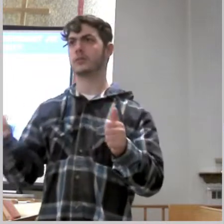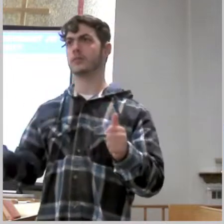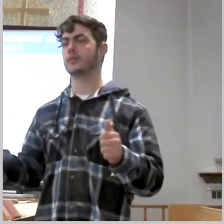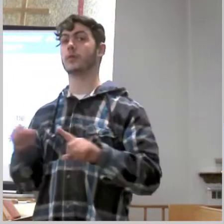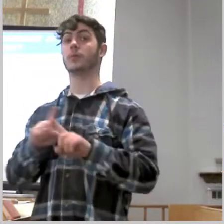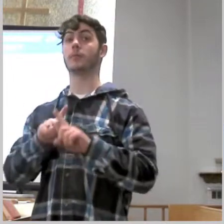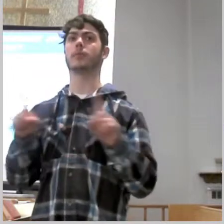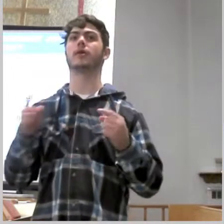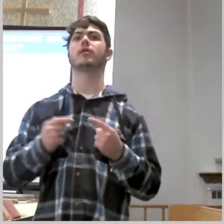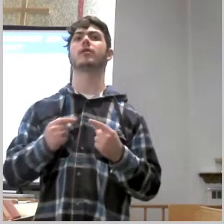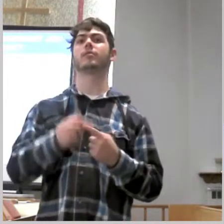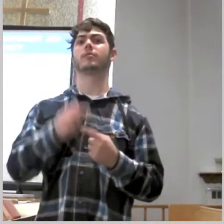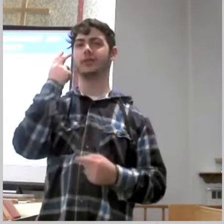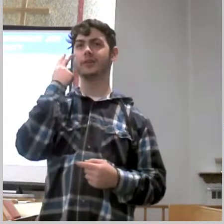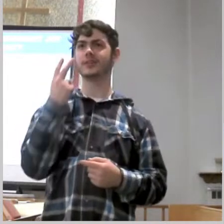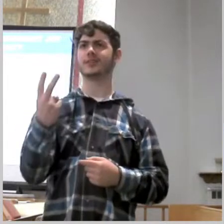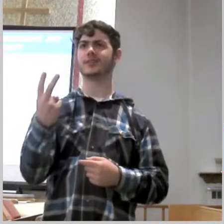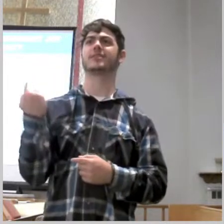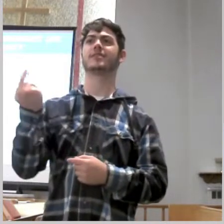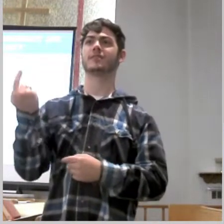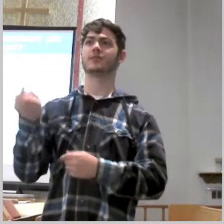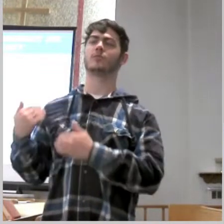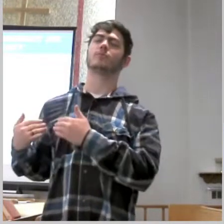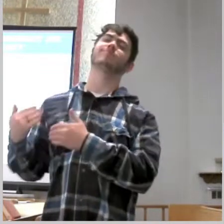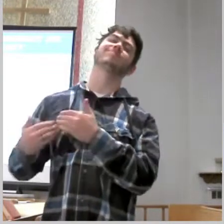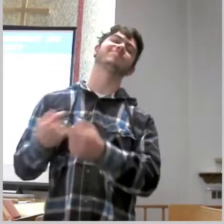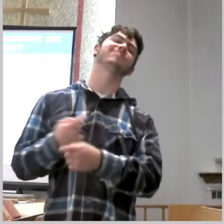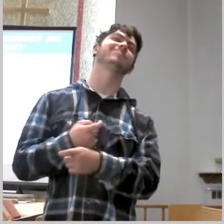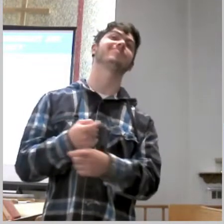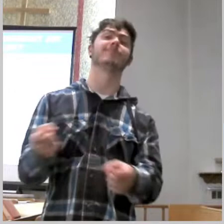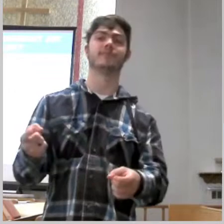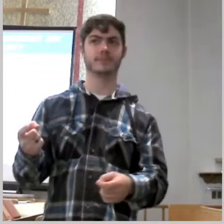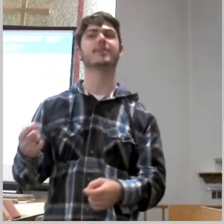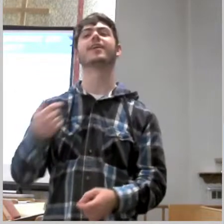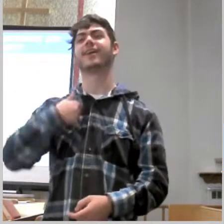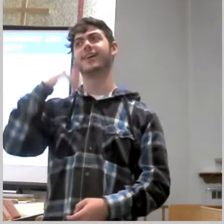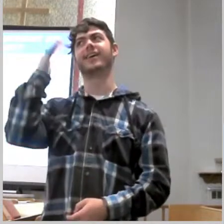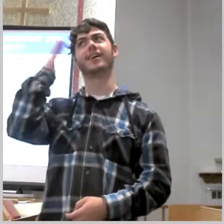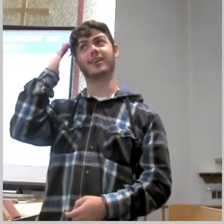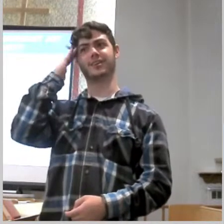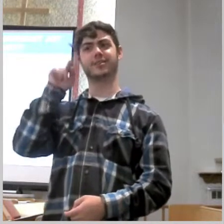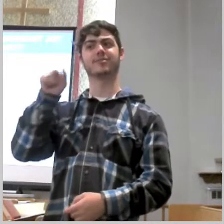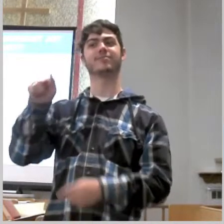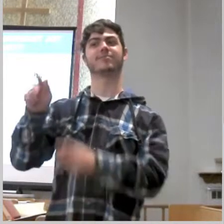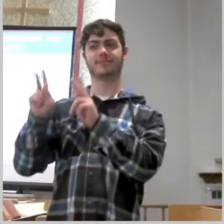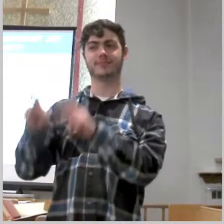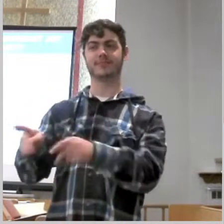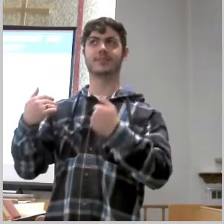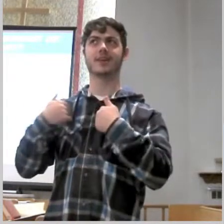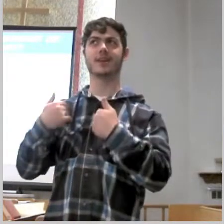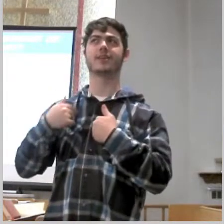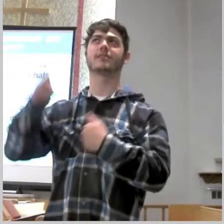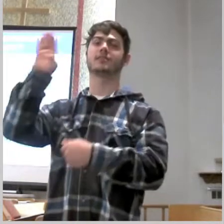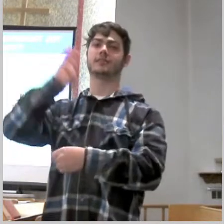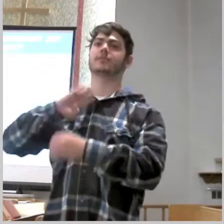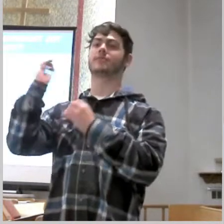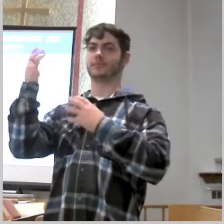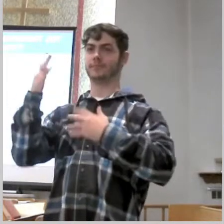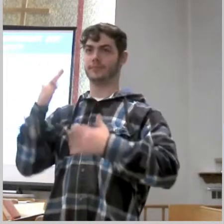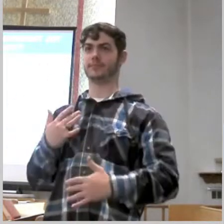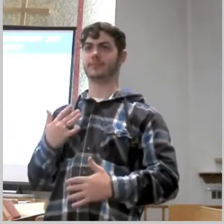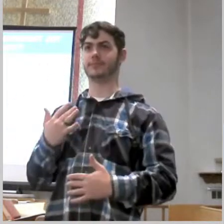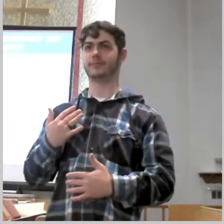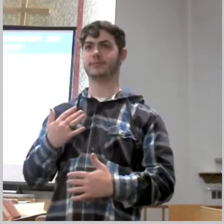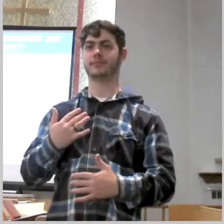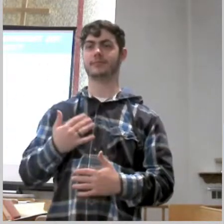somebody giving so generously, boom, then I know right there. That's a very visible way. And so that's the first thing that